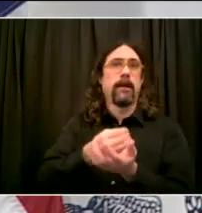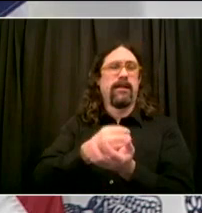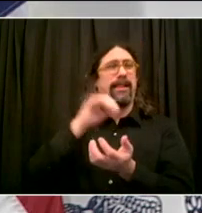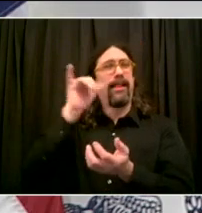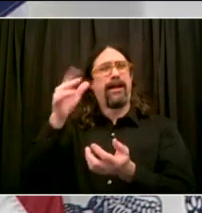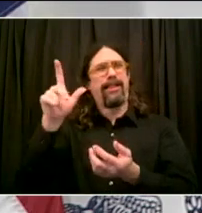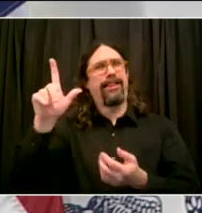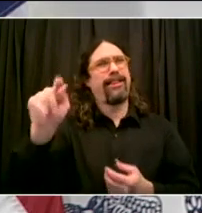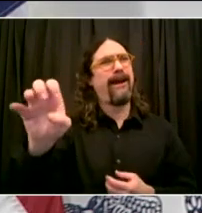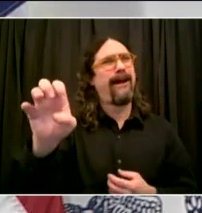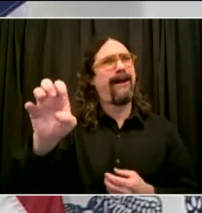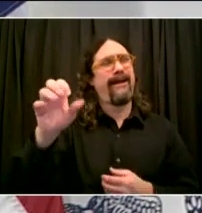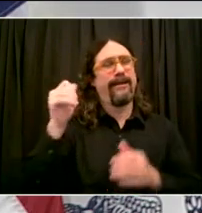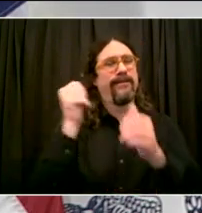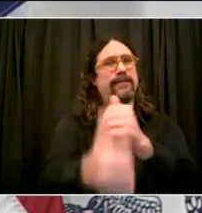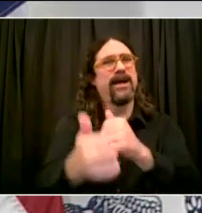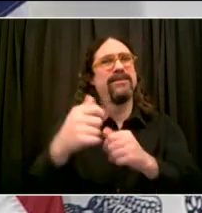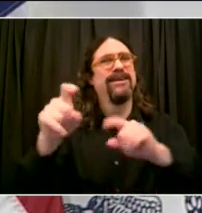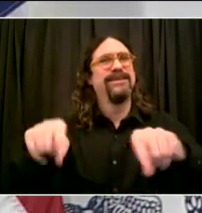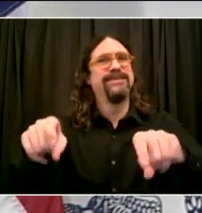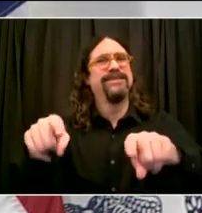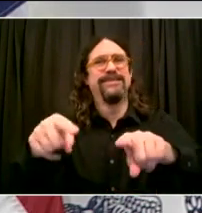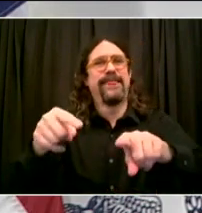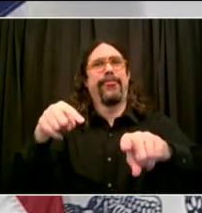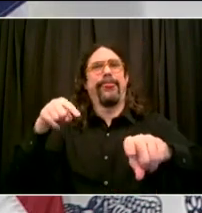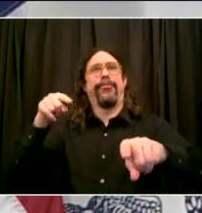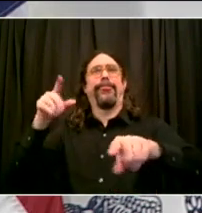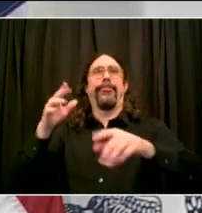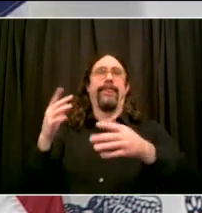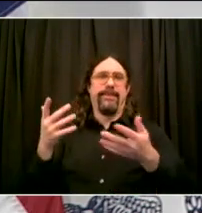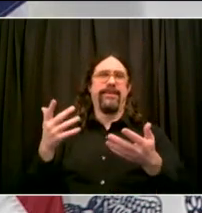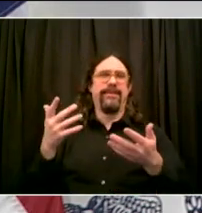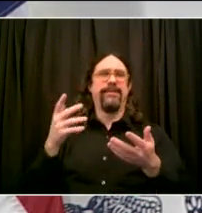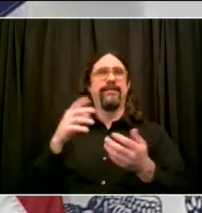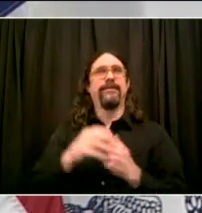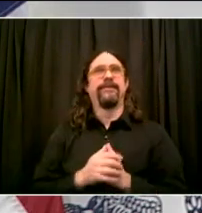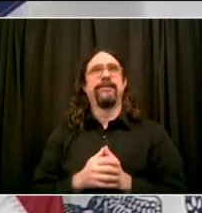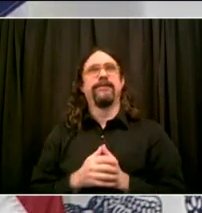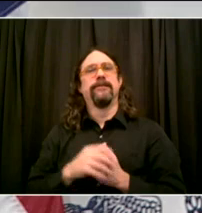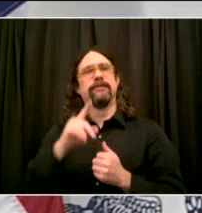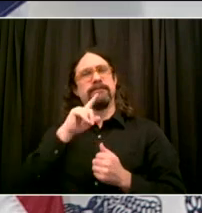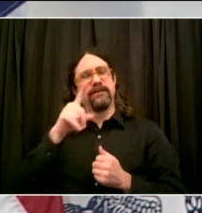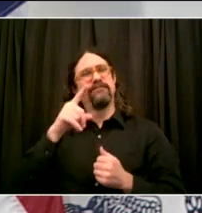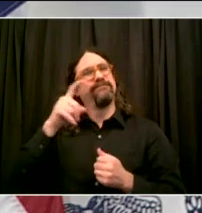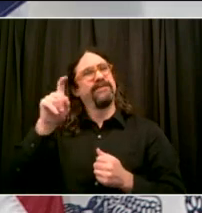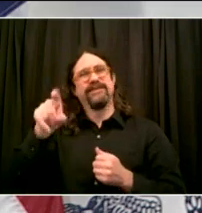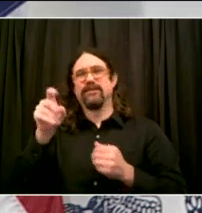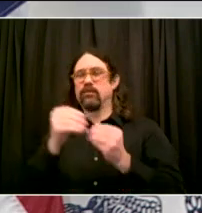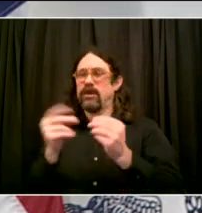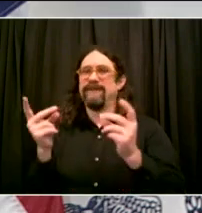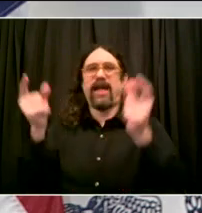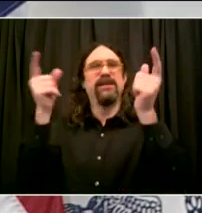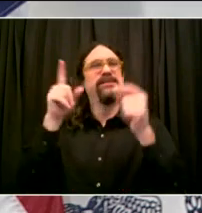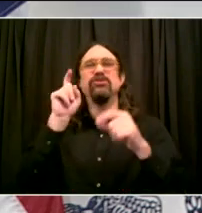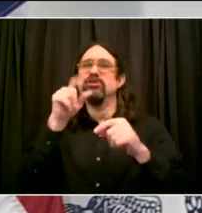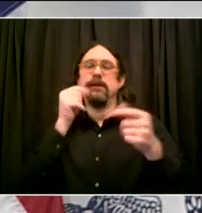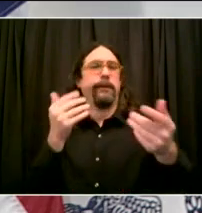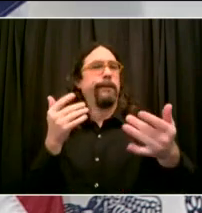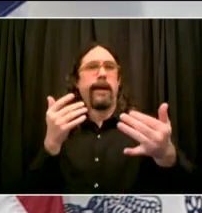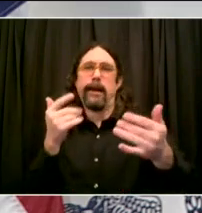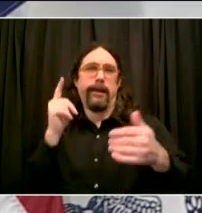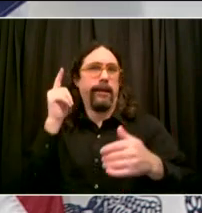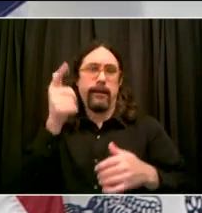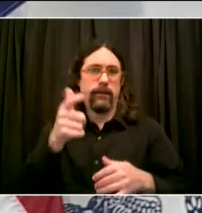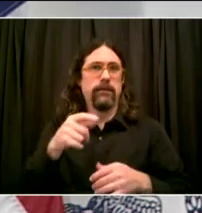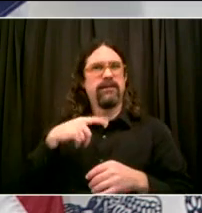way we can serve people without the state and local aid. So it really depends on whether the Republicans in the Senate want to see an economic recovery of this country and